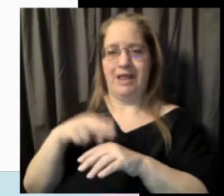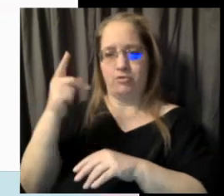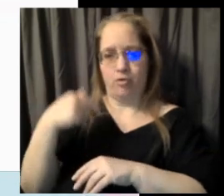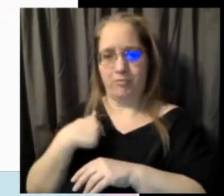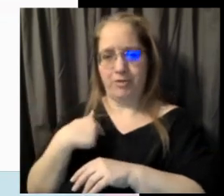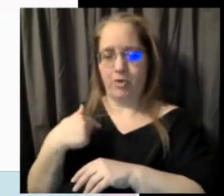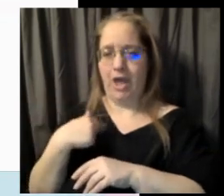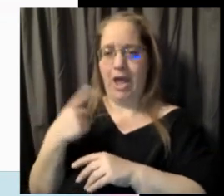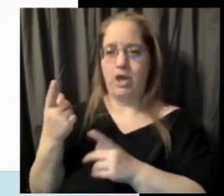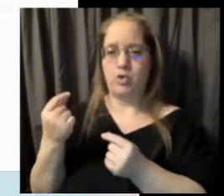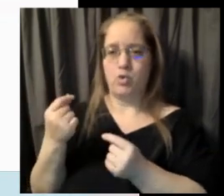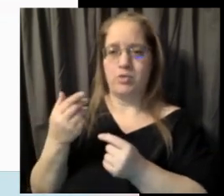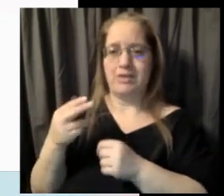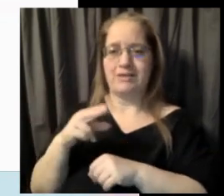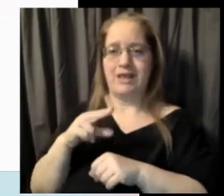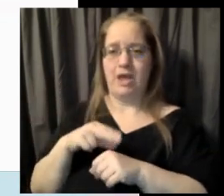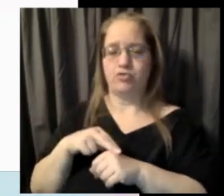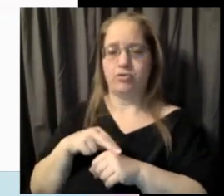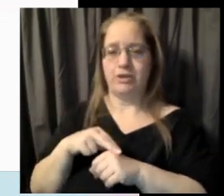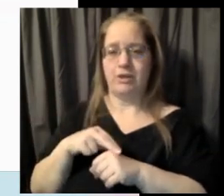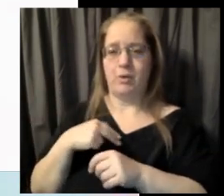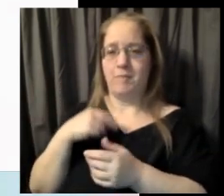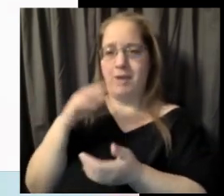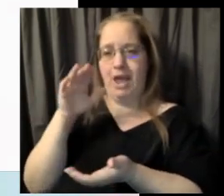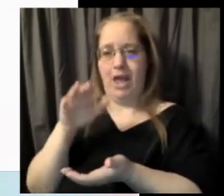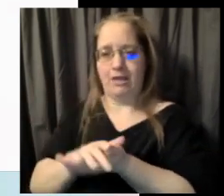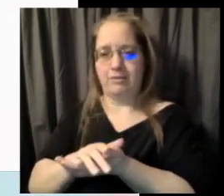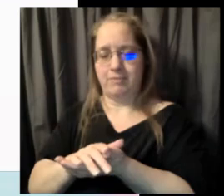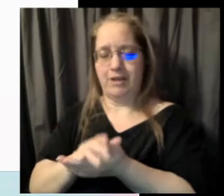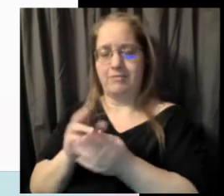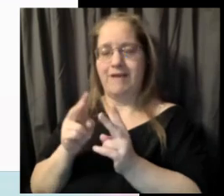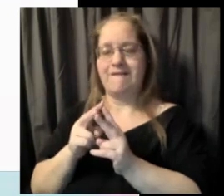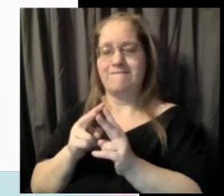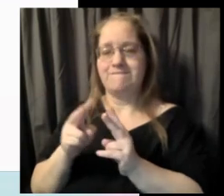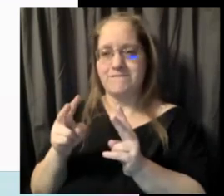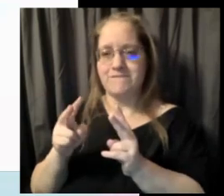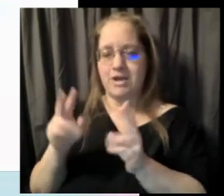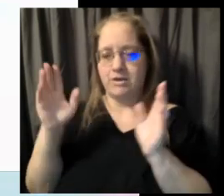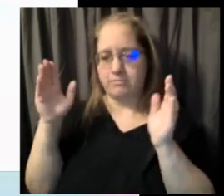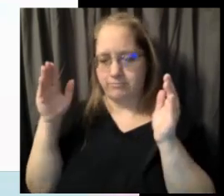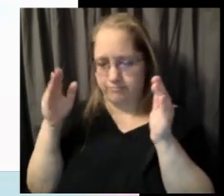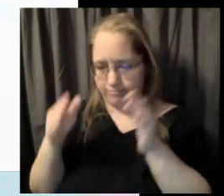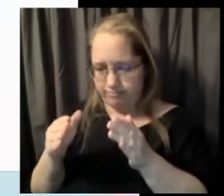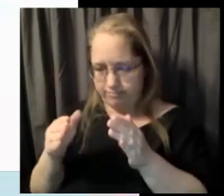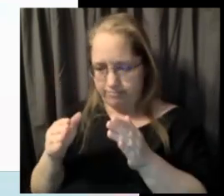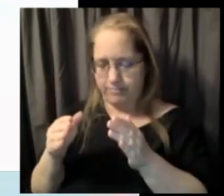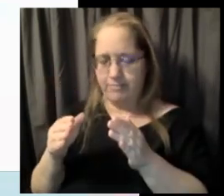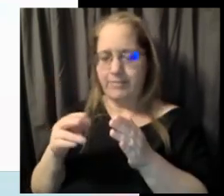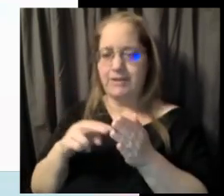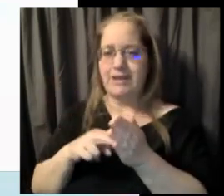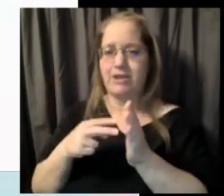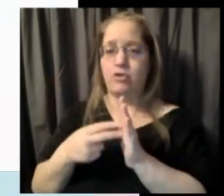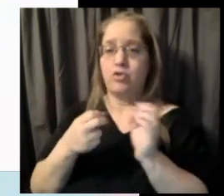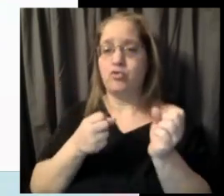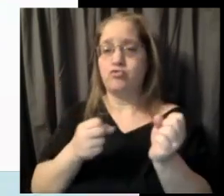I think I just do things naturally, where my husband has to be very much more intentional, even though the